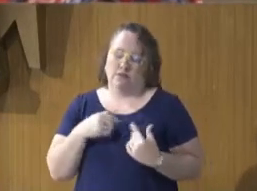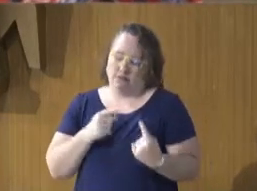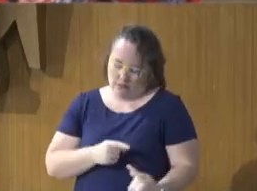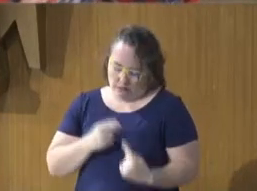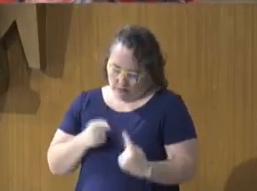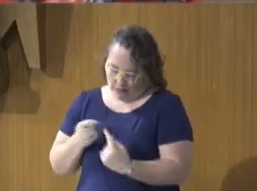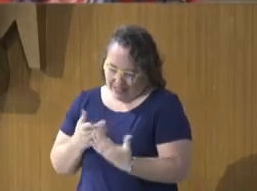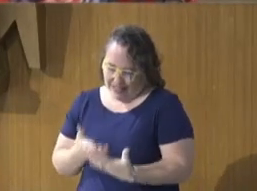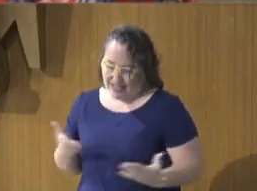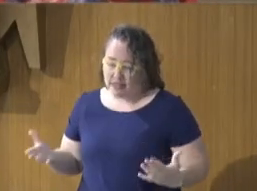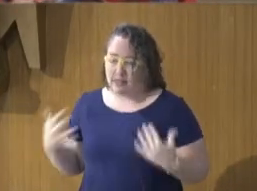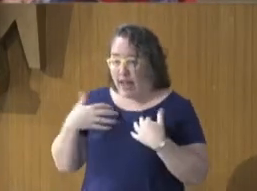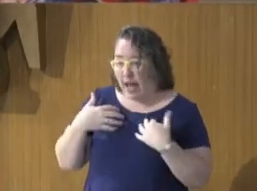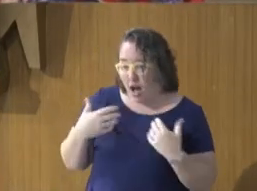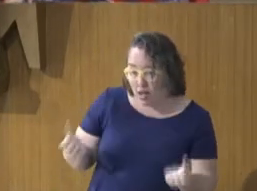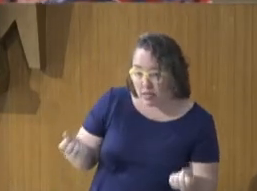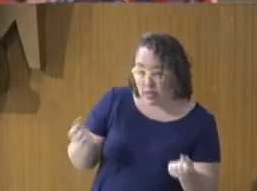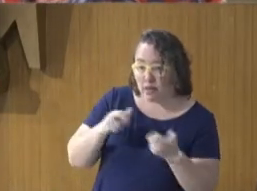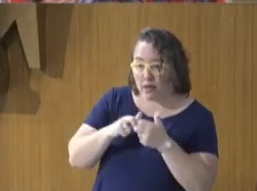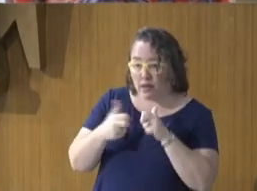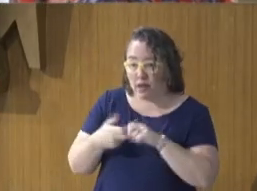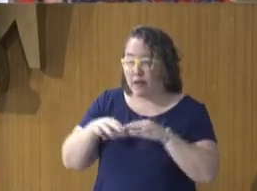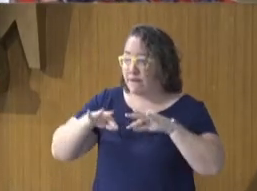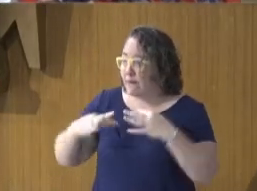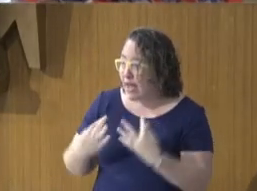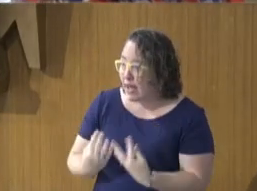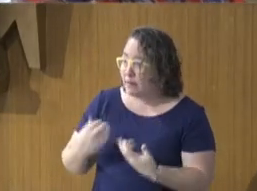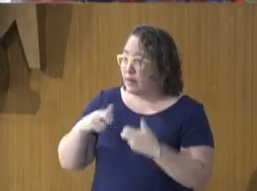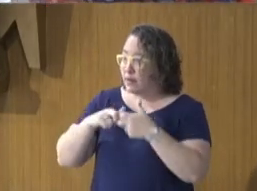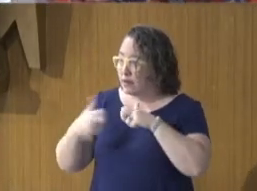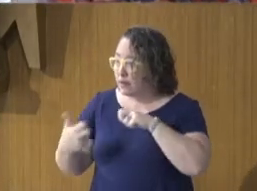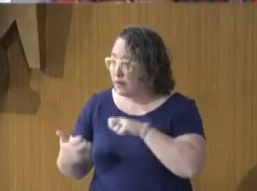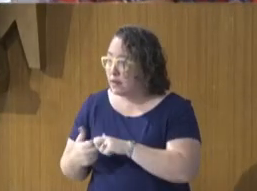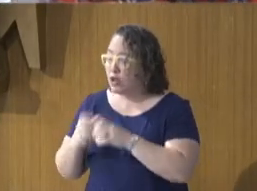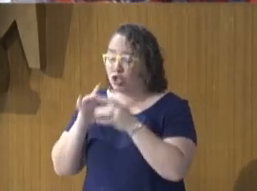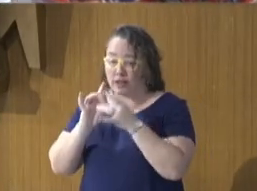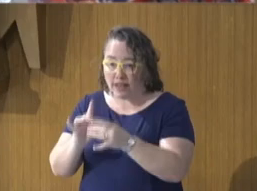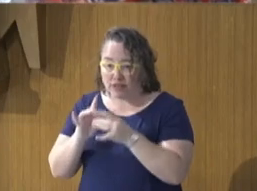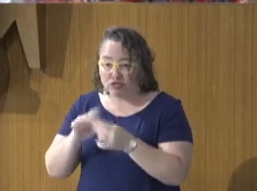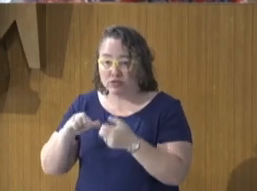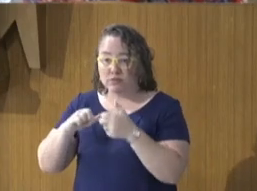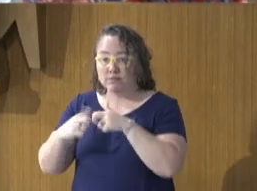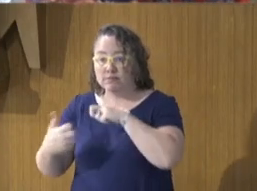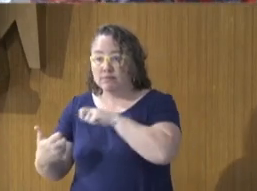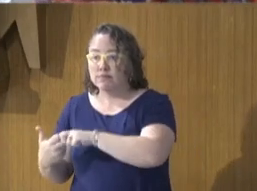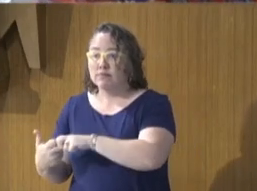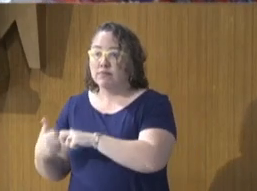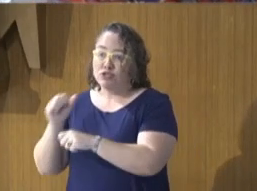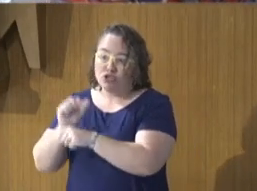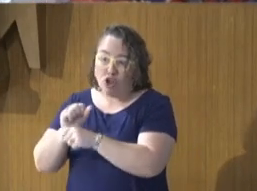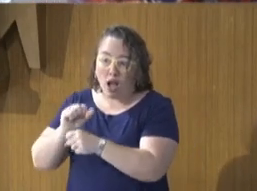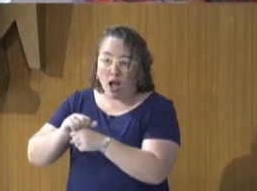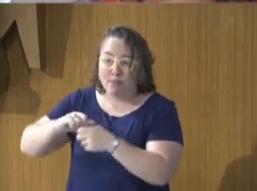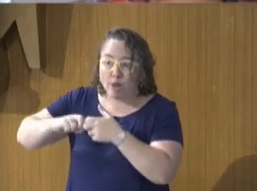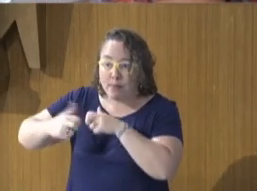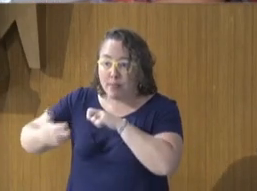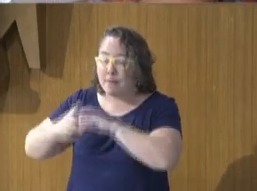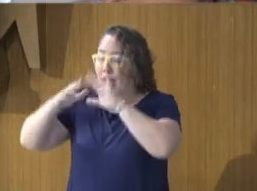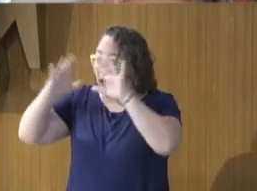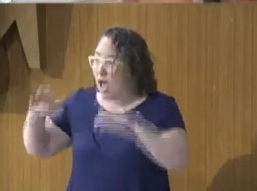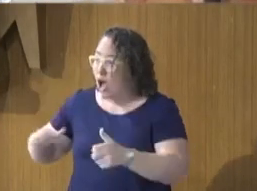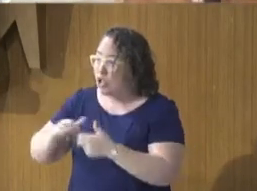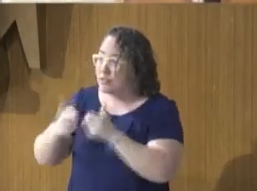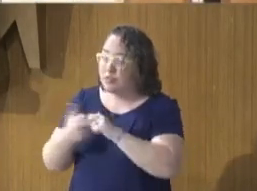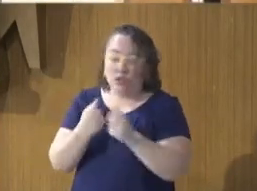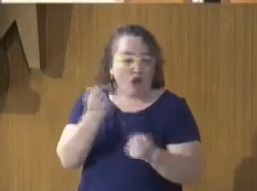things like health stuff and family stuff, relationship stuff, job stuff, house stuff,